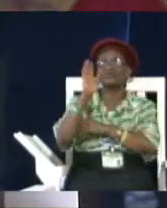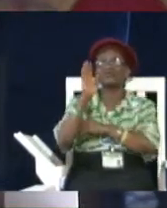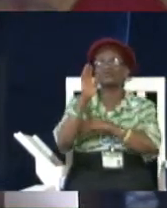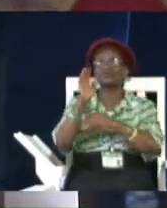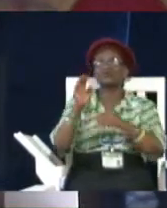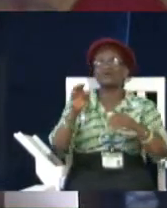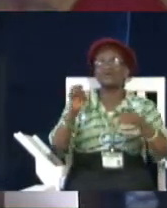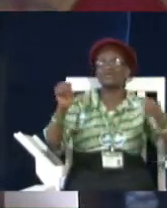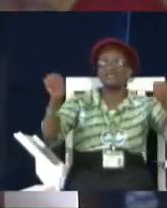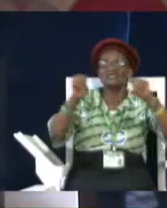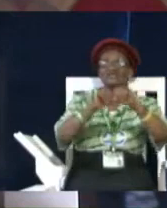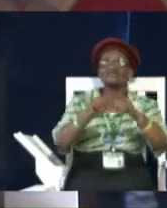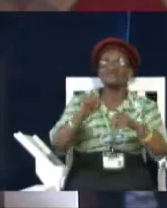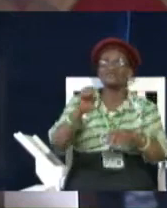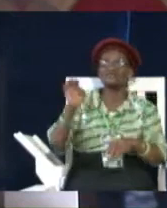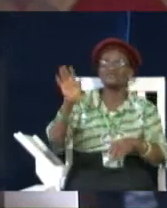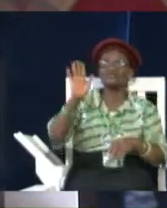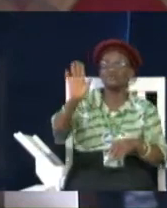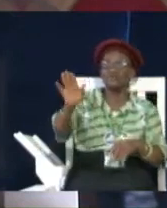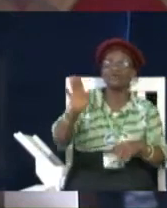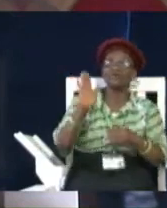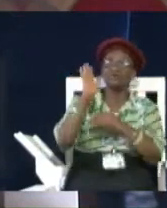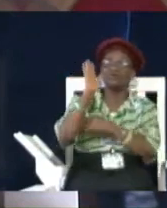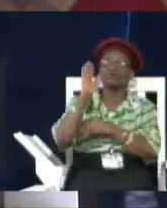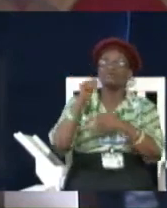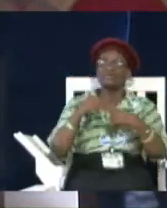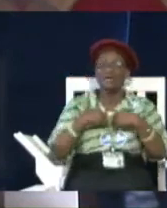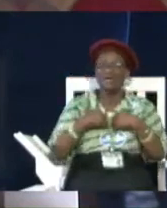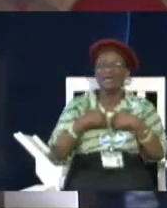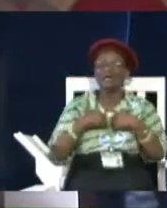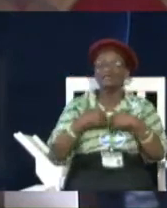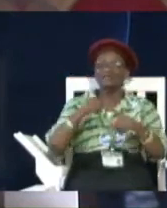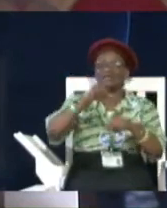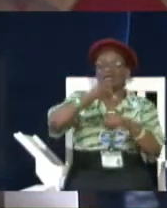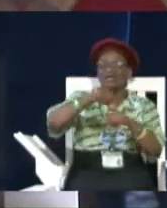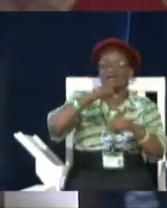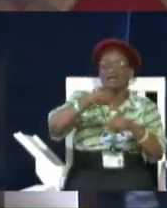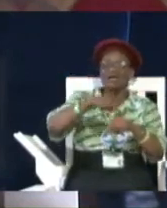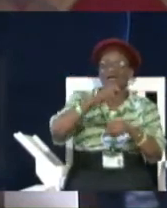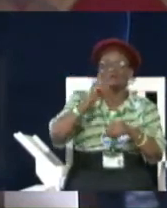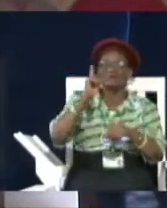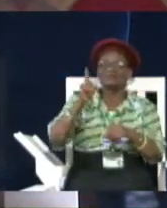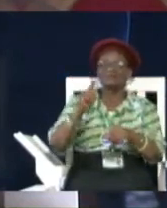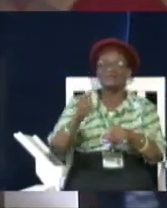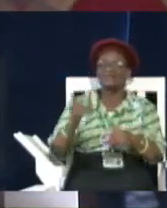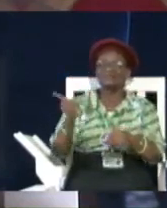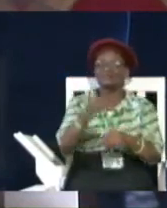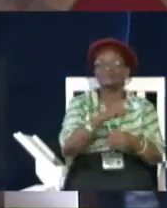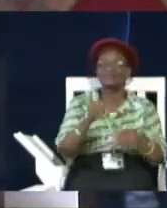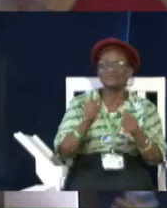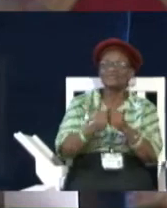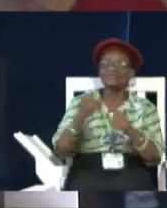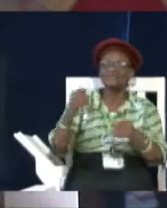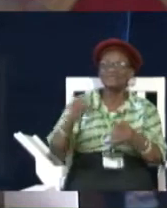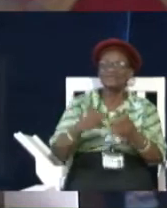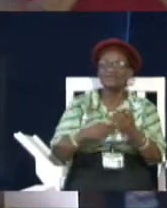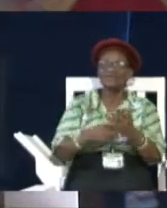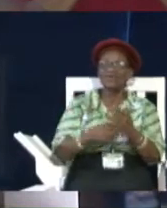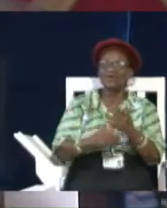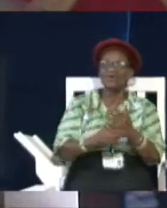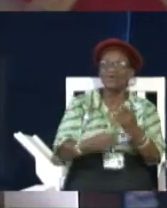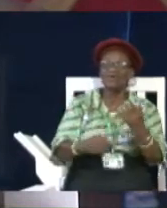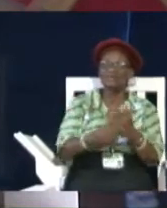God, even thy God, has anointed thee with the oil of gladness above thy